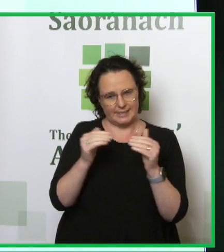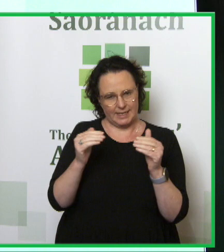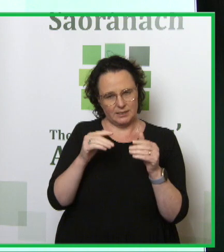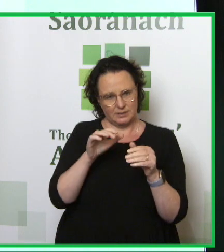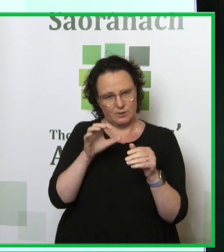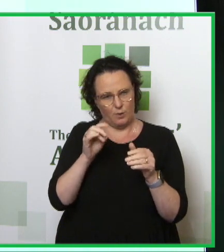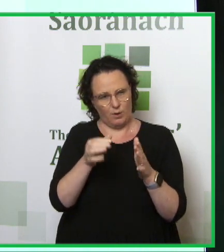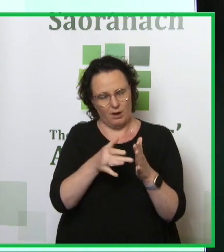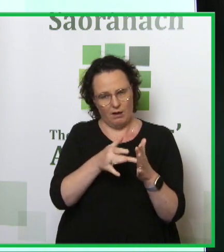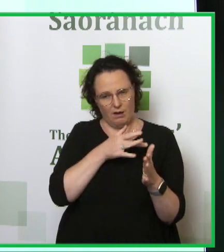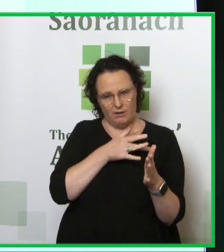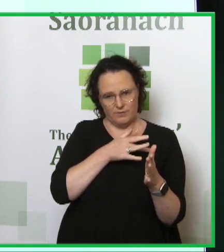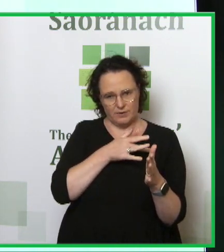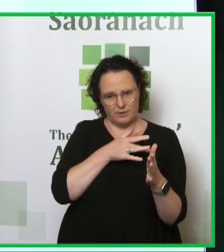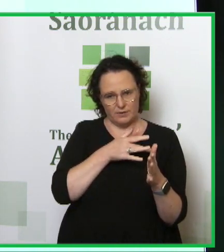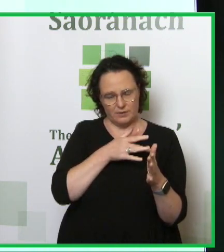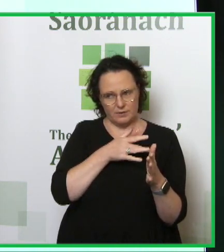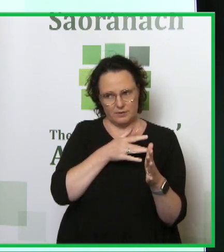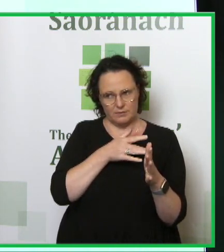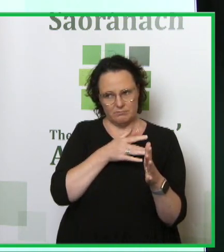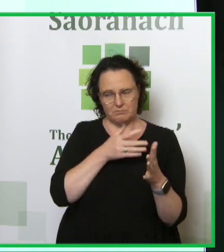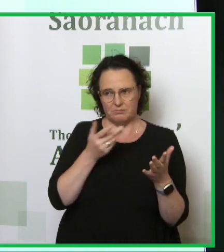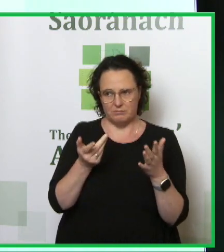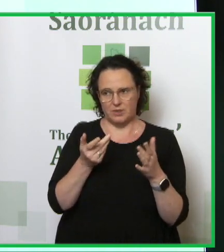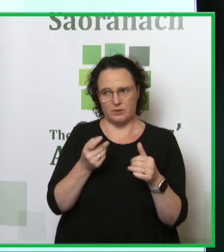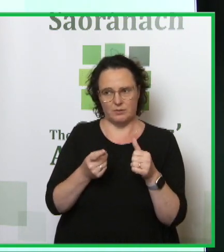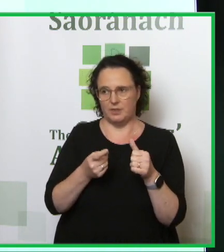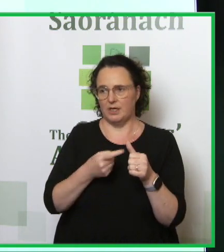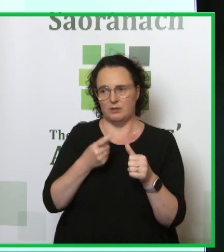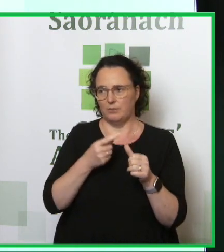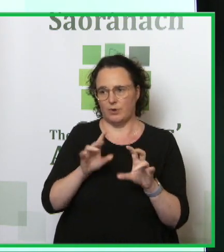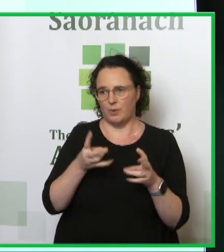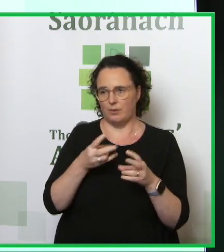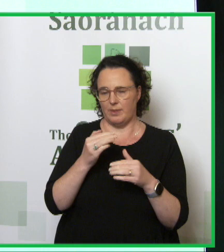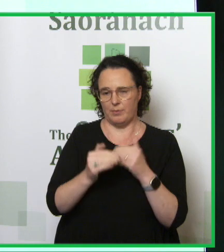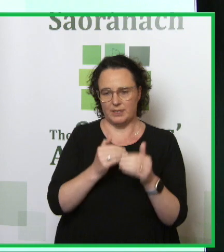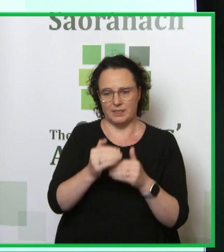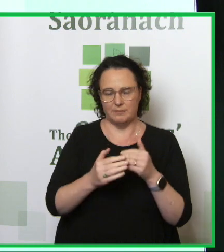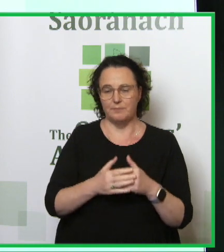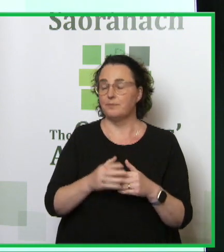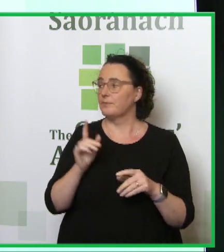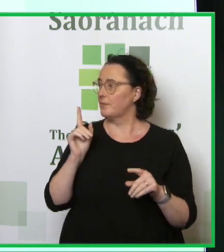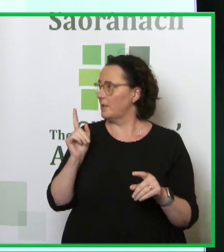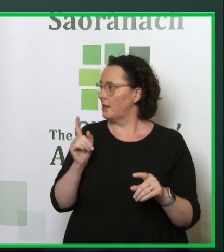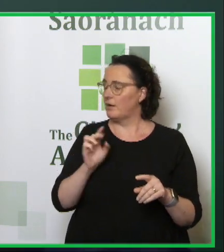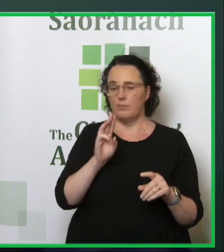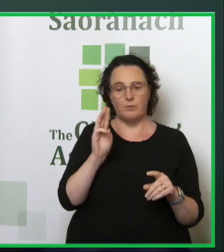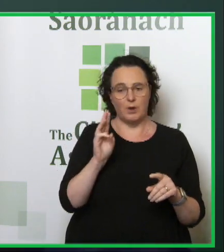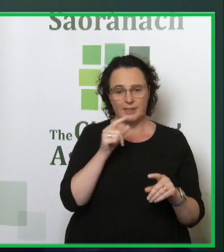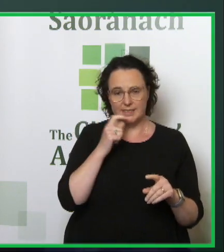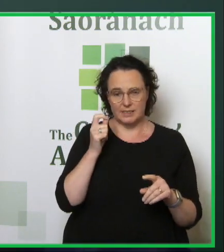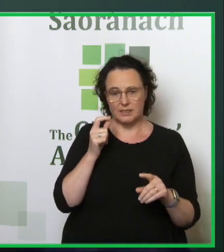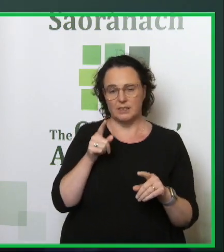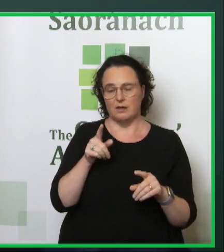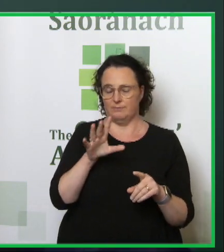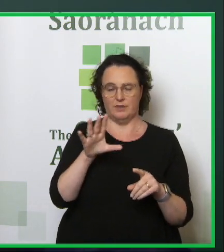second, what would have been their second preference would be their first, and it would just get counted a little quicker in the process. And if I could just add, Noel, if you think about it, so